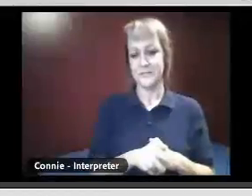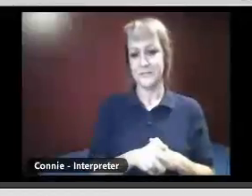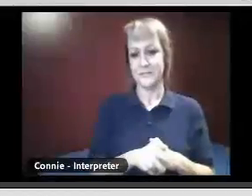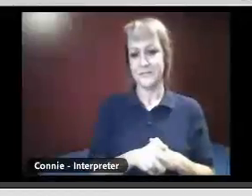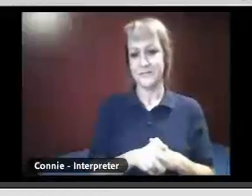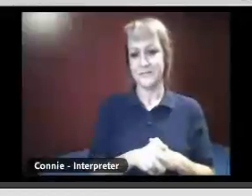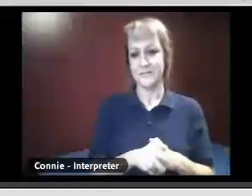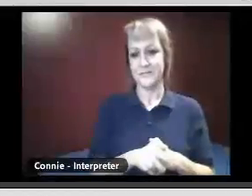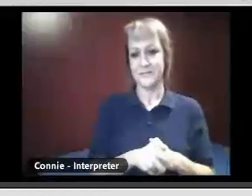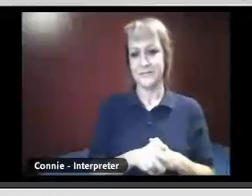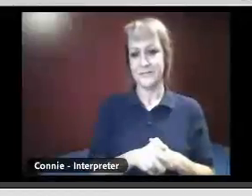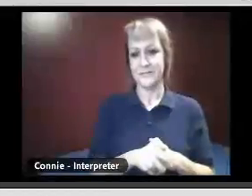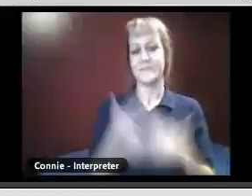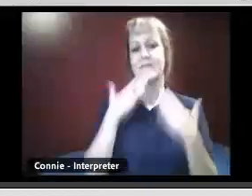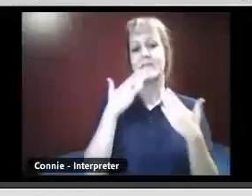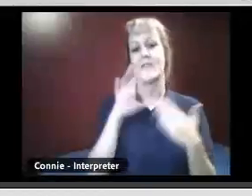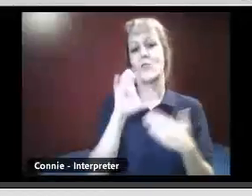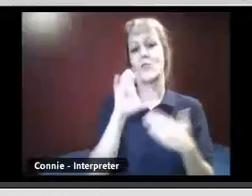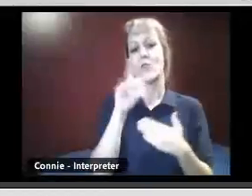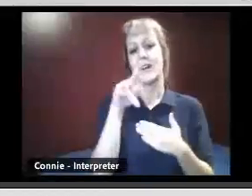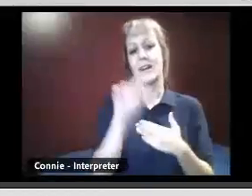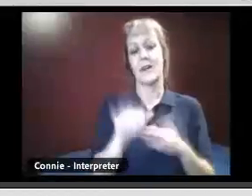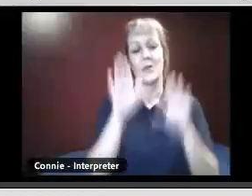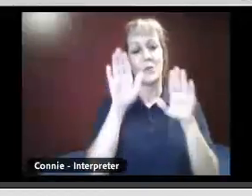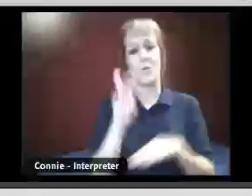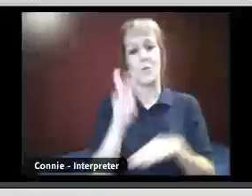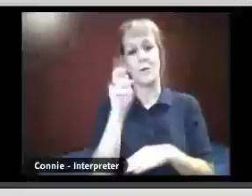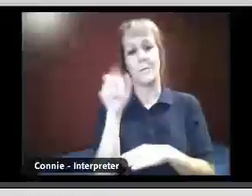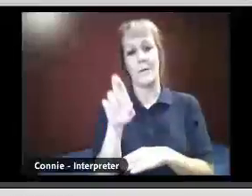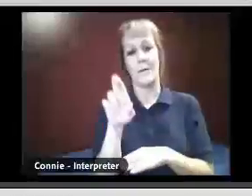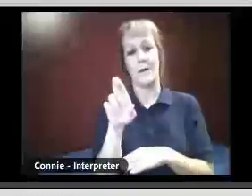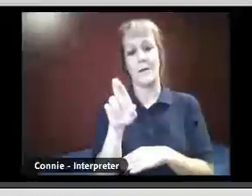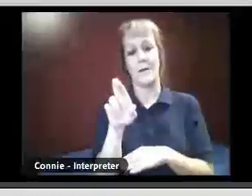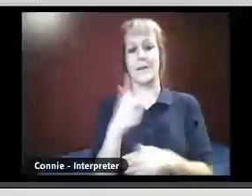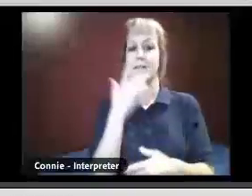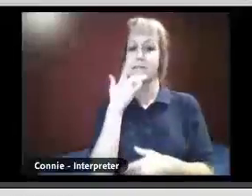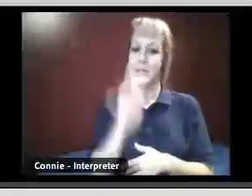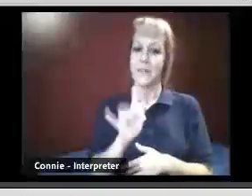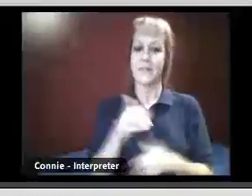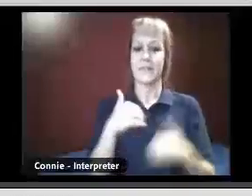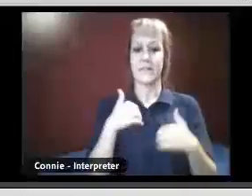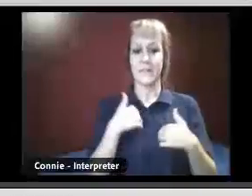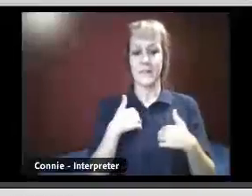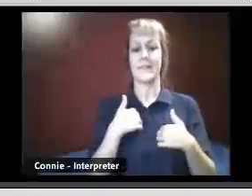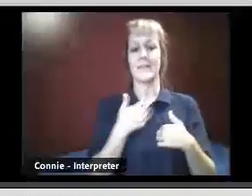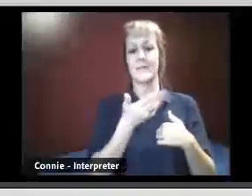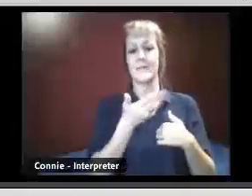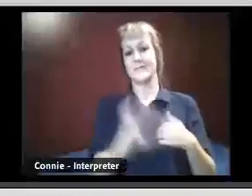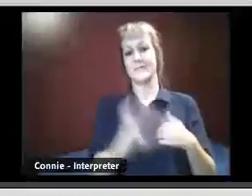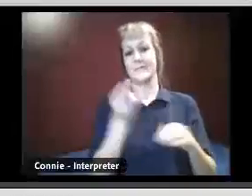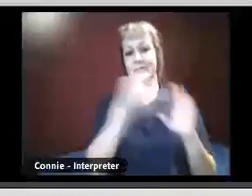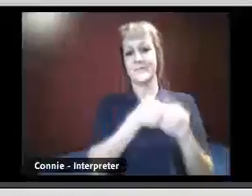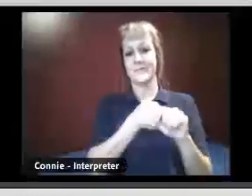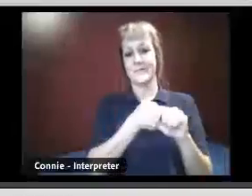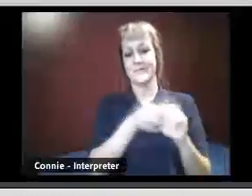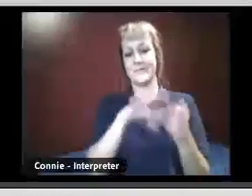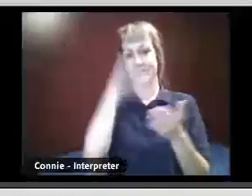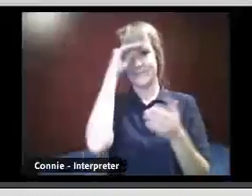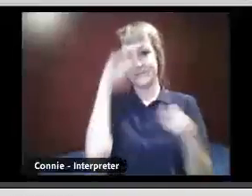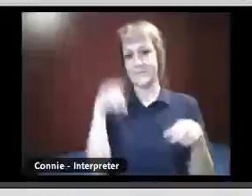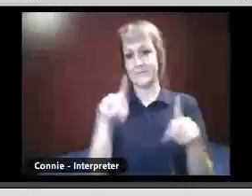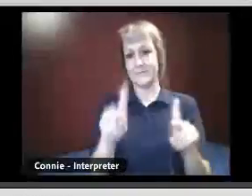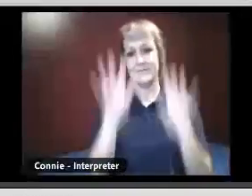And thank you, Claudia, for a wonderful webinar. We were very lucky to have been able to participate in this learning opportunity. Some great